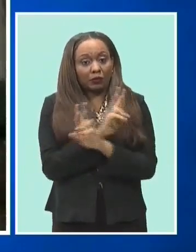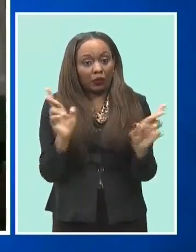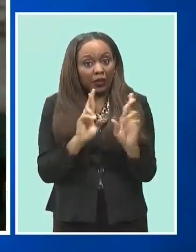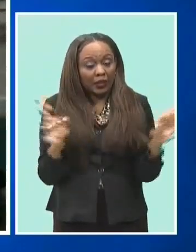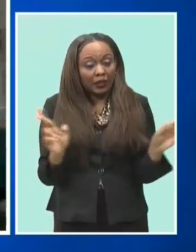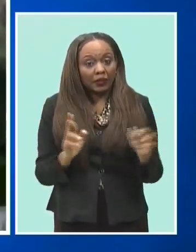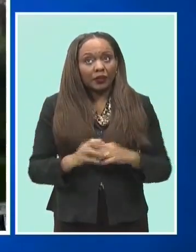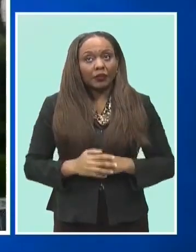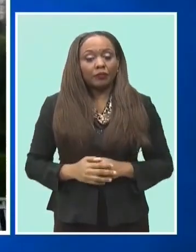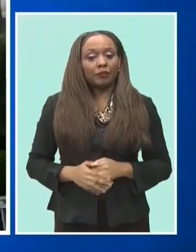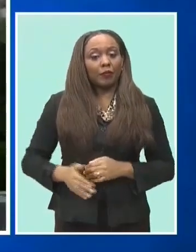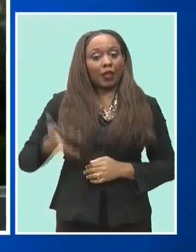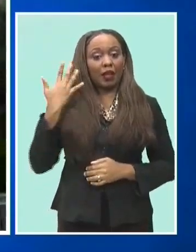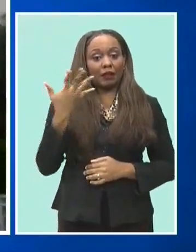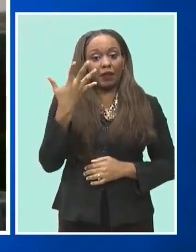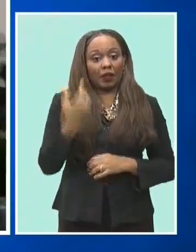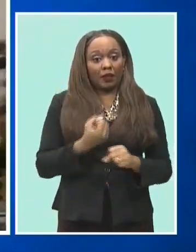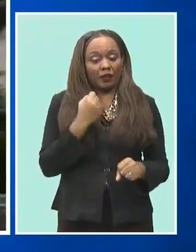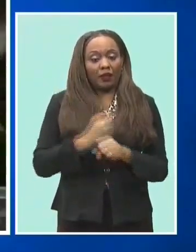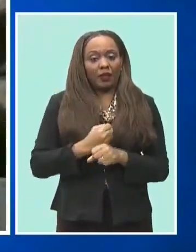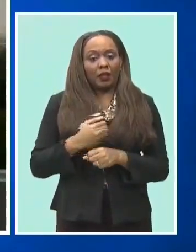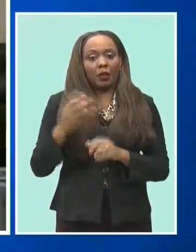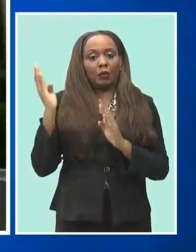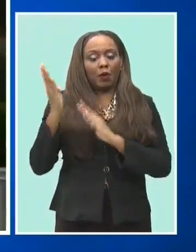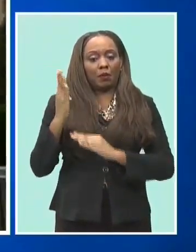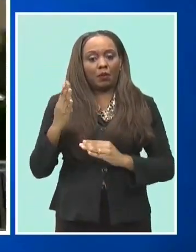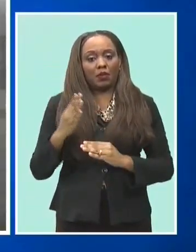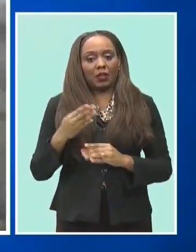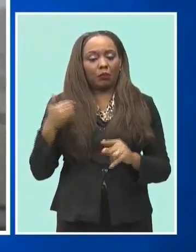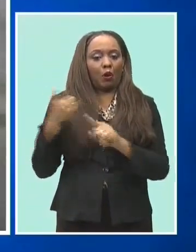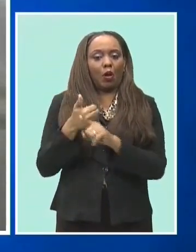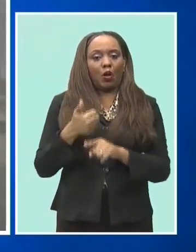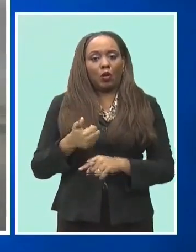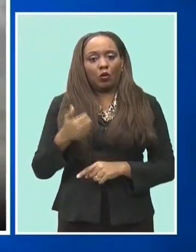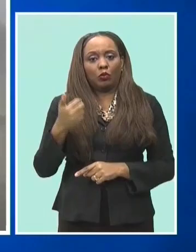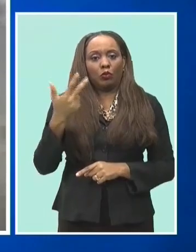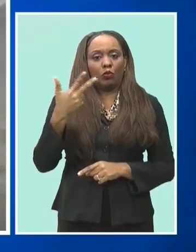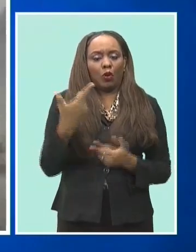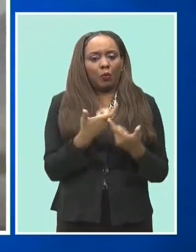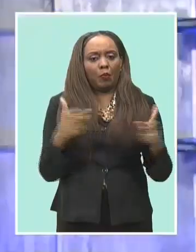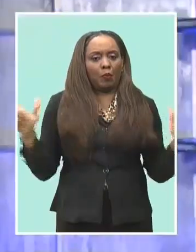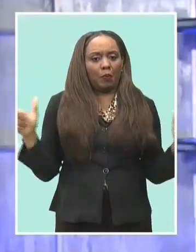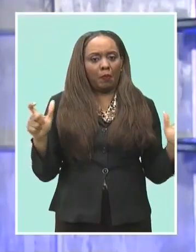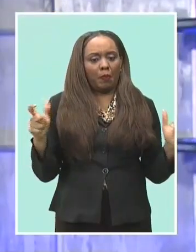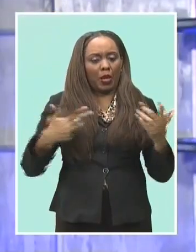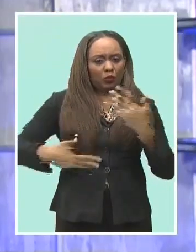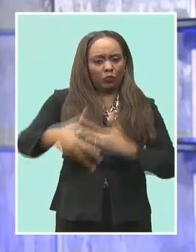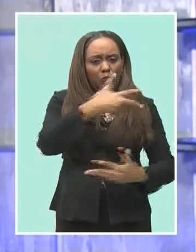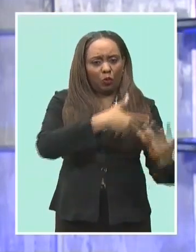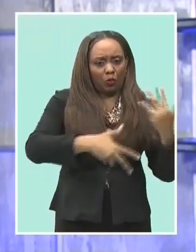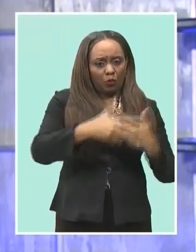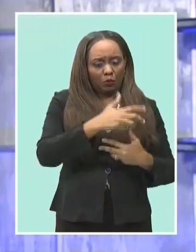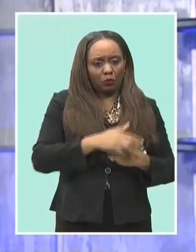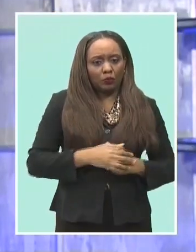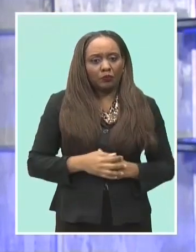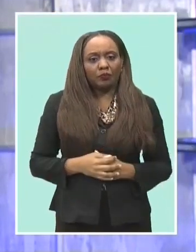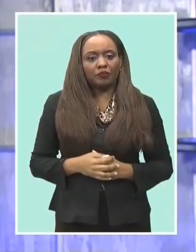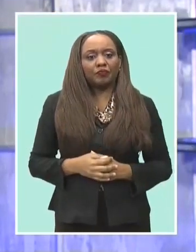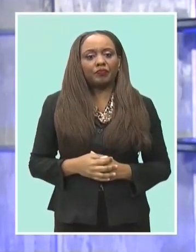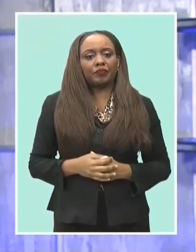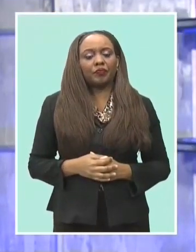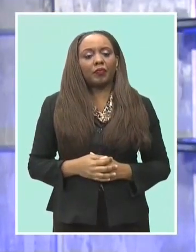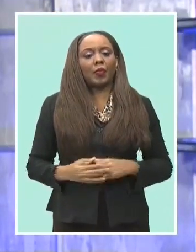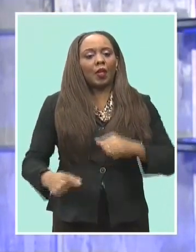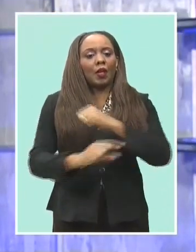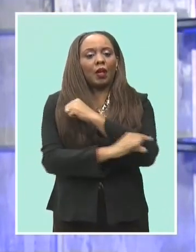5 years, the Bahamas has endured 3 major storms, 4 if Dorian makes landfall. The Guyana Civil